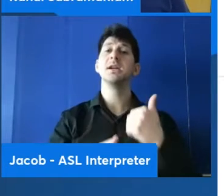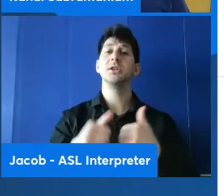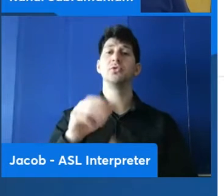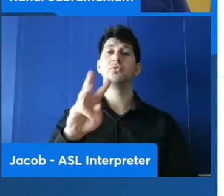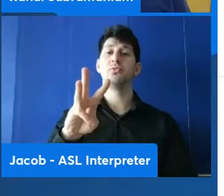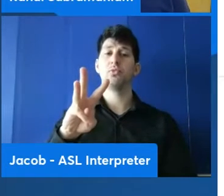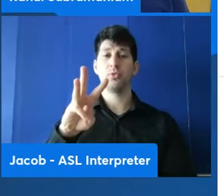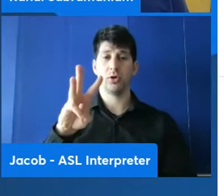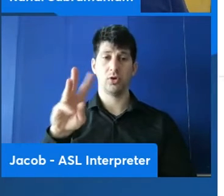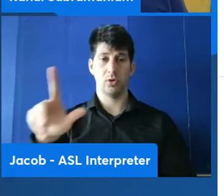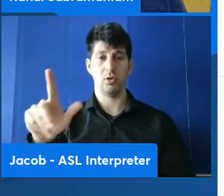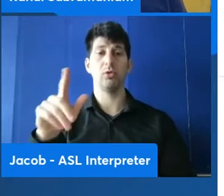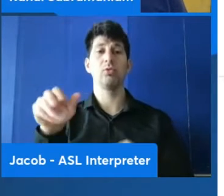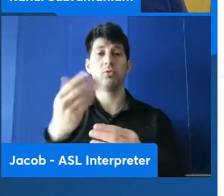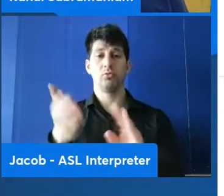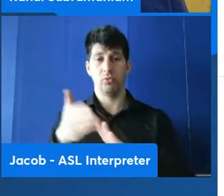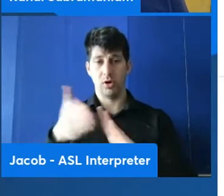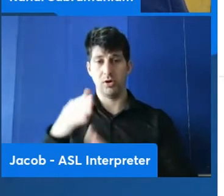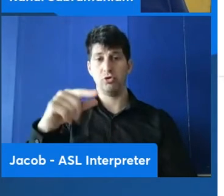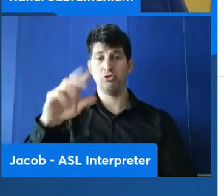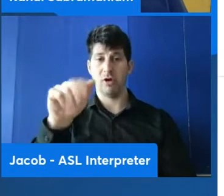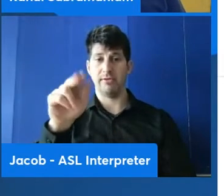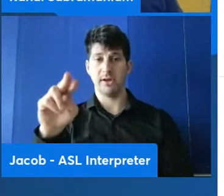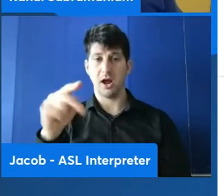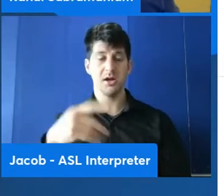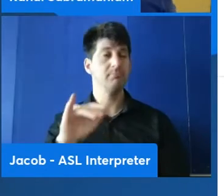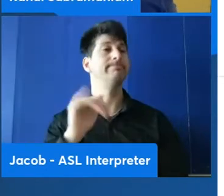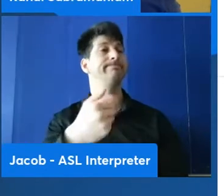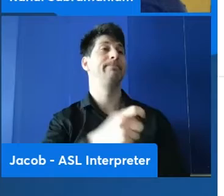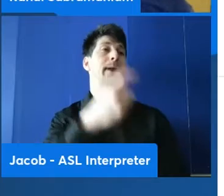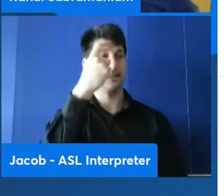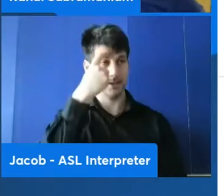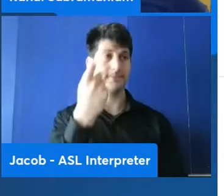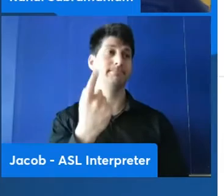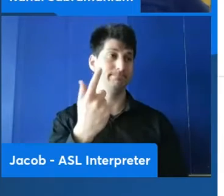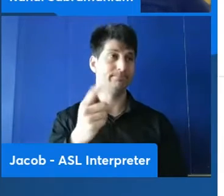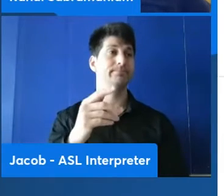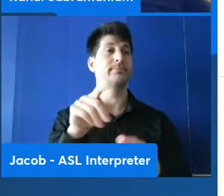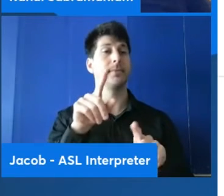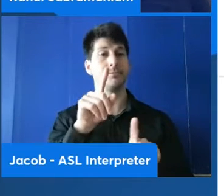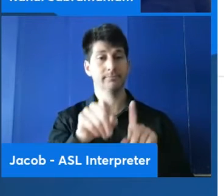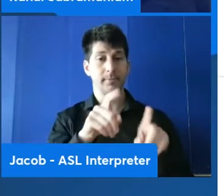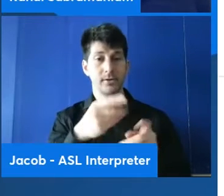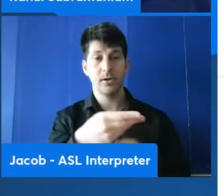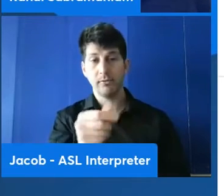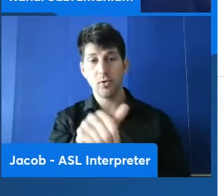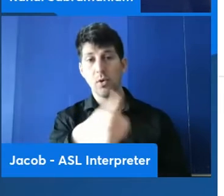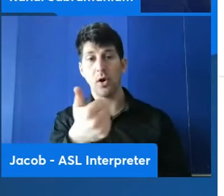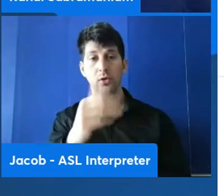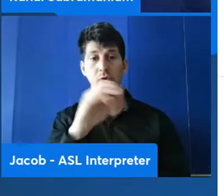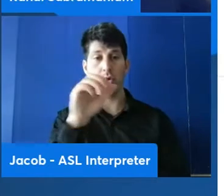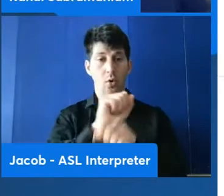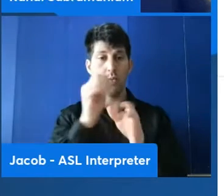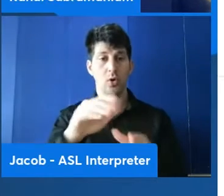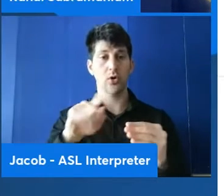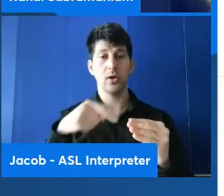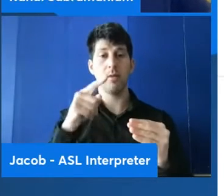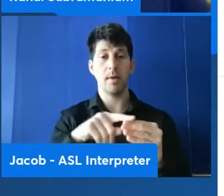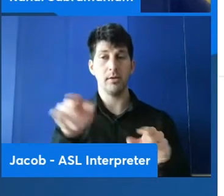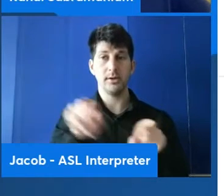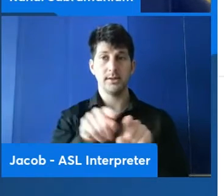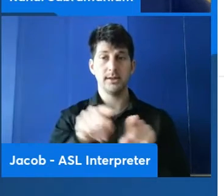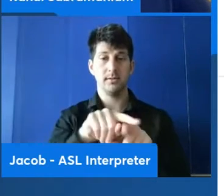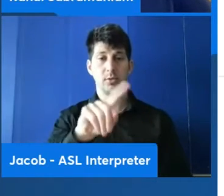Graviton. That makes a lot of sense. And I asked a few other colleagues about the same question of